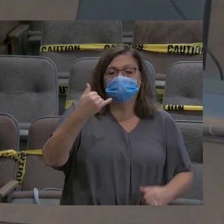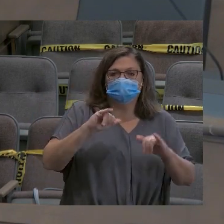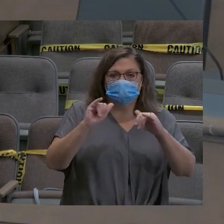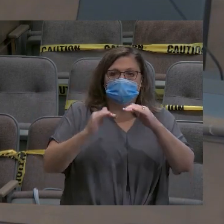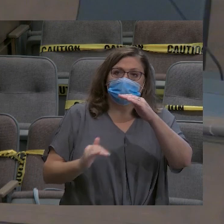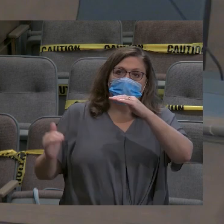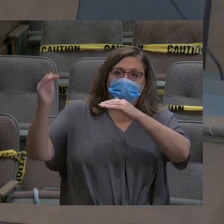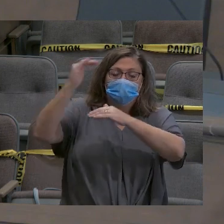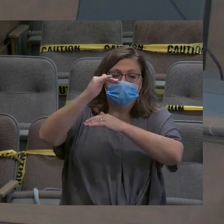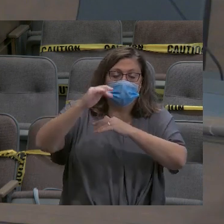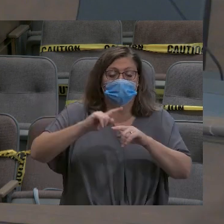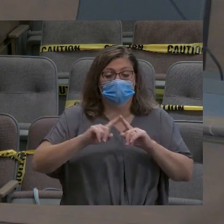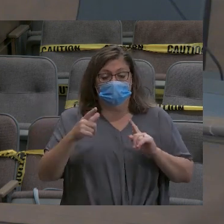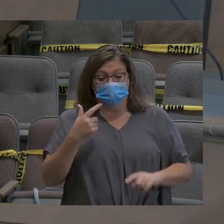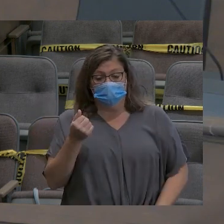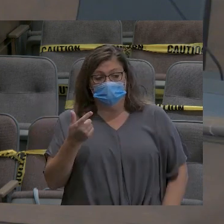at